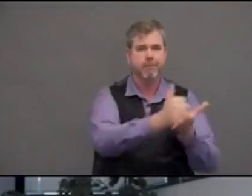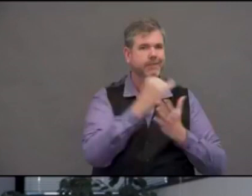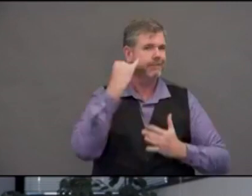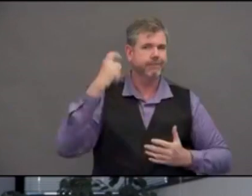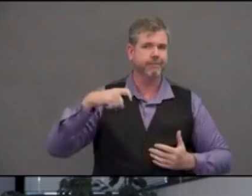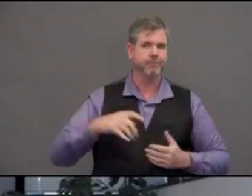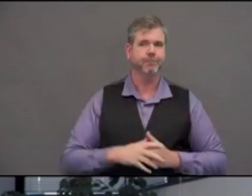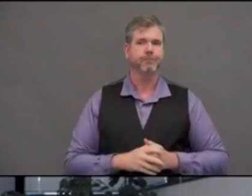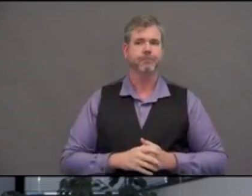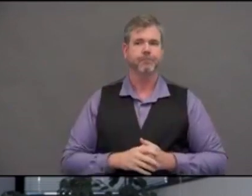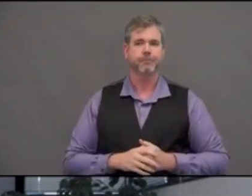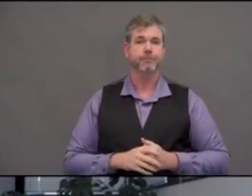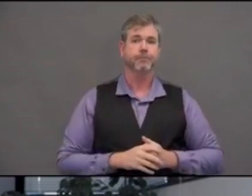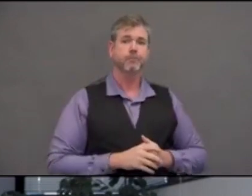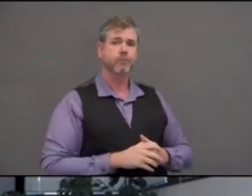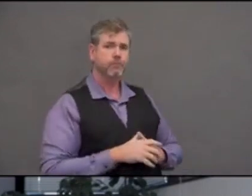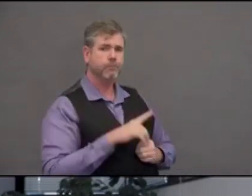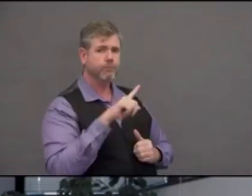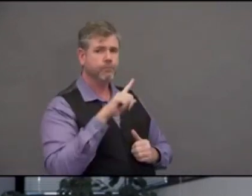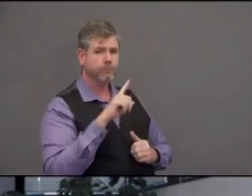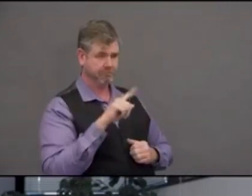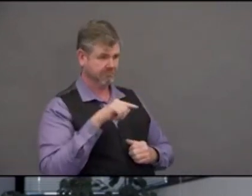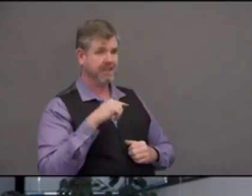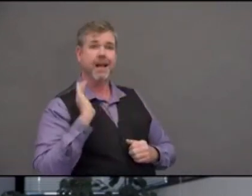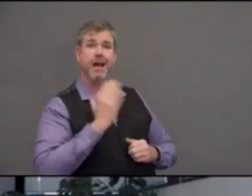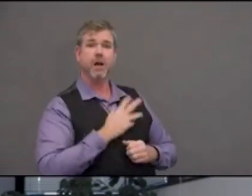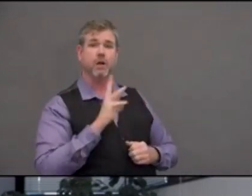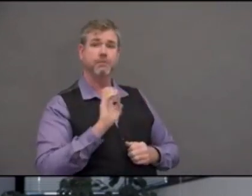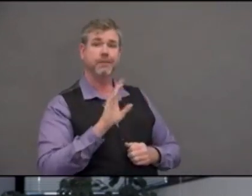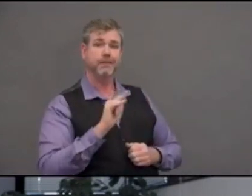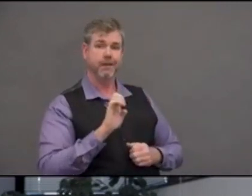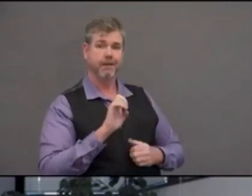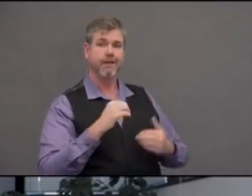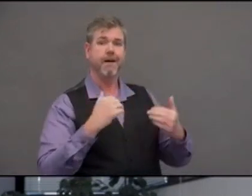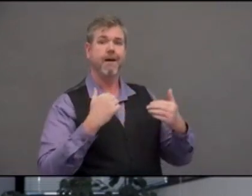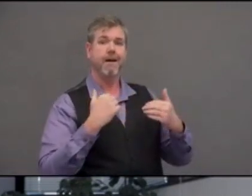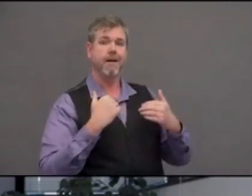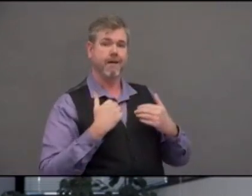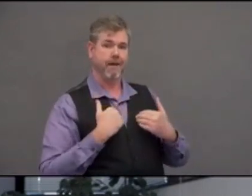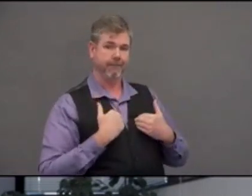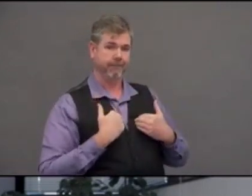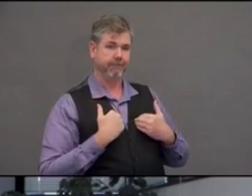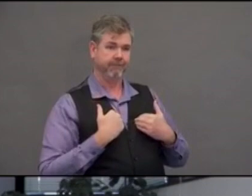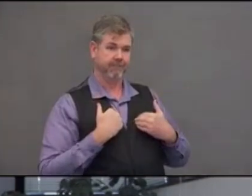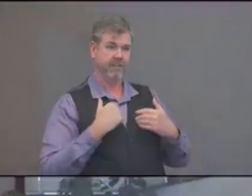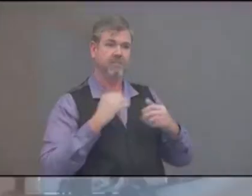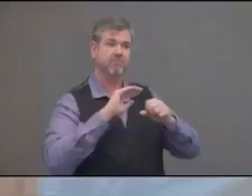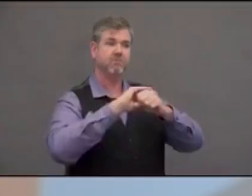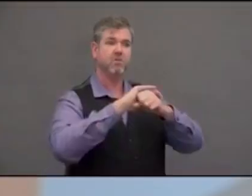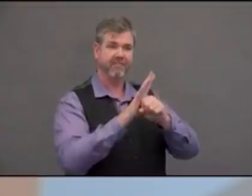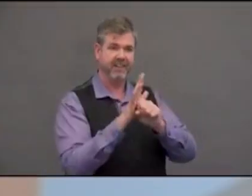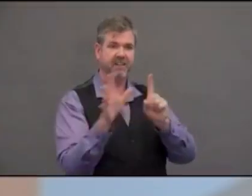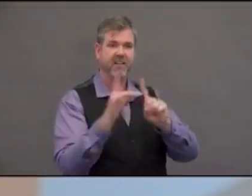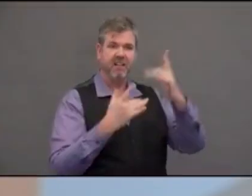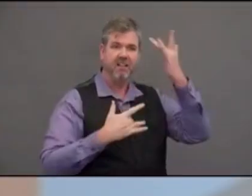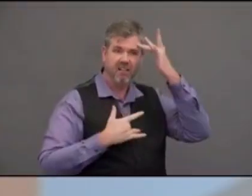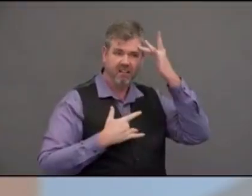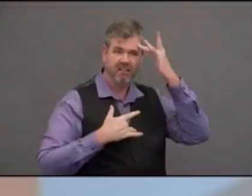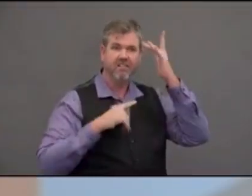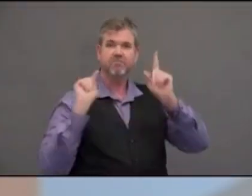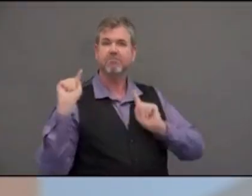do have a specific dashboard focused on cases within long-term care facilities. There you can find the total number of